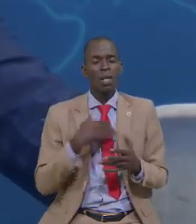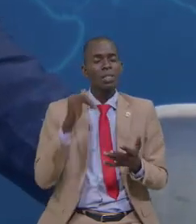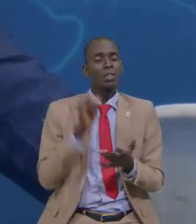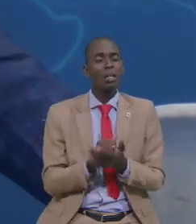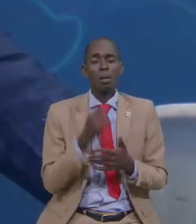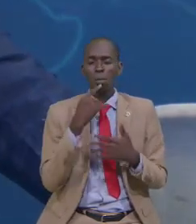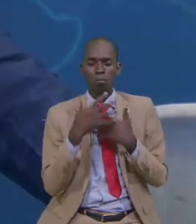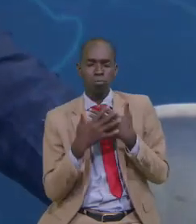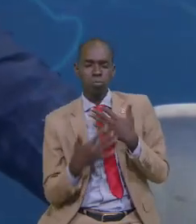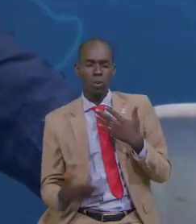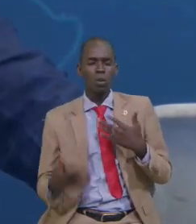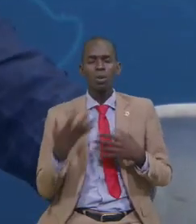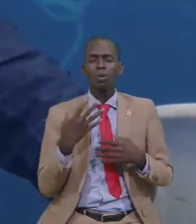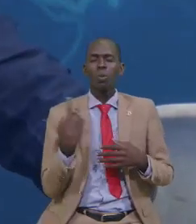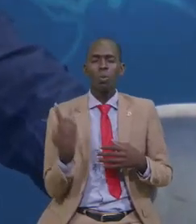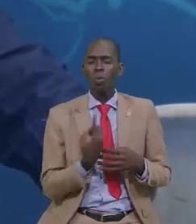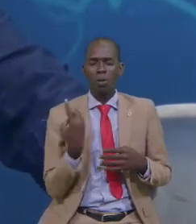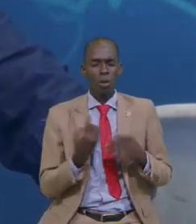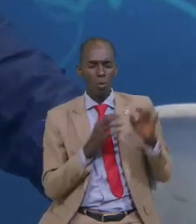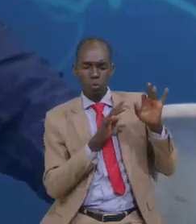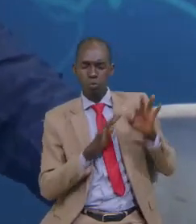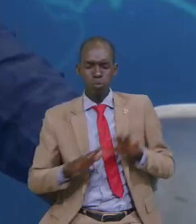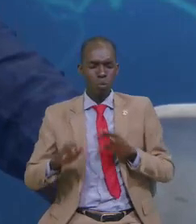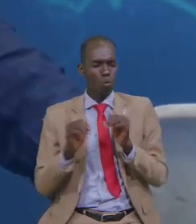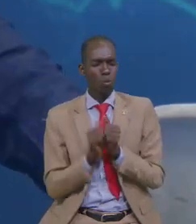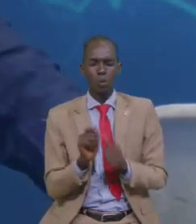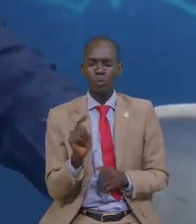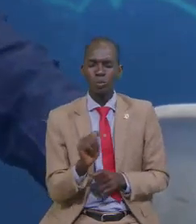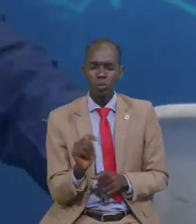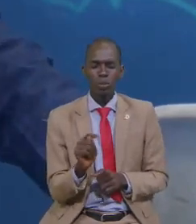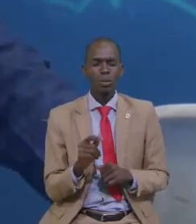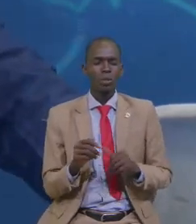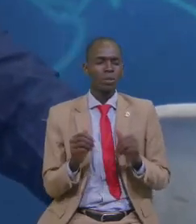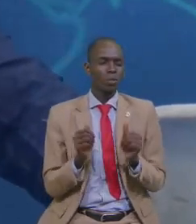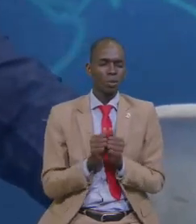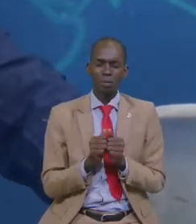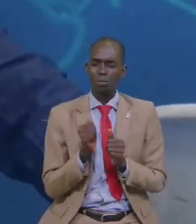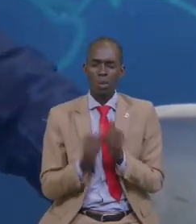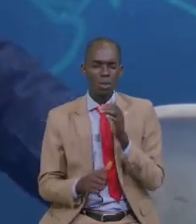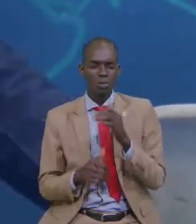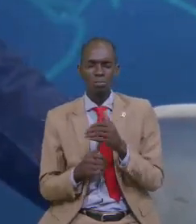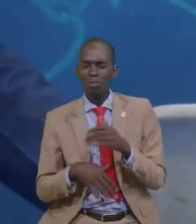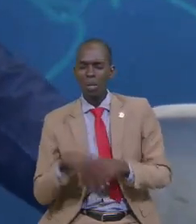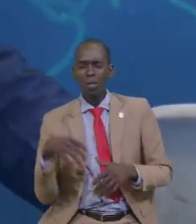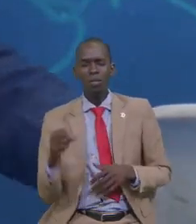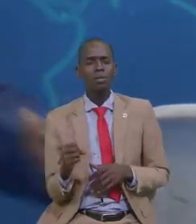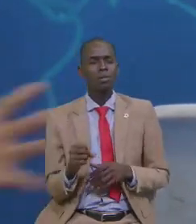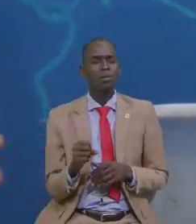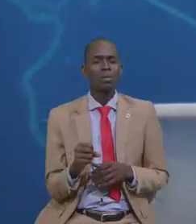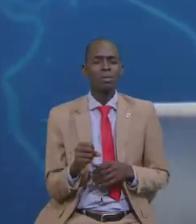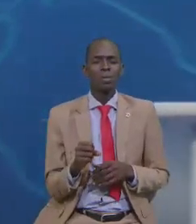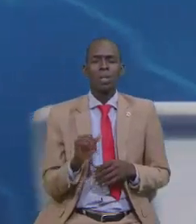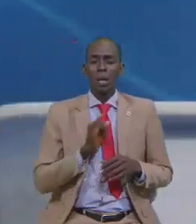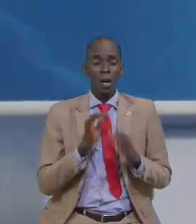of always flowing with urine and with passing in the private part, I